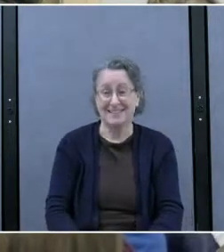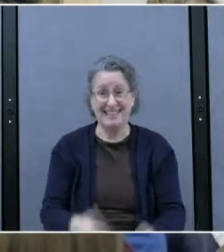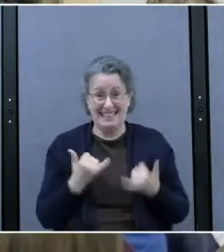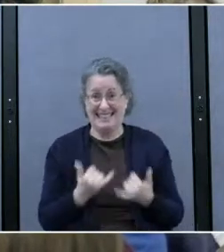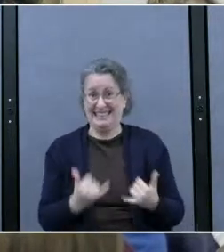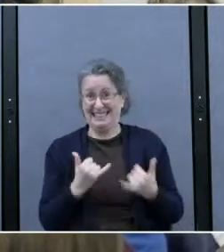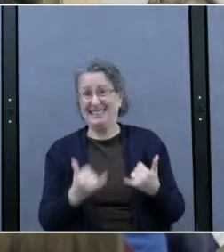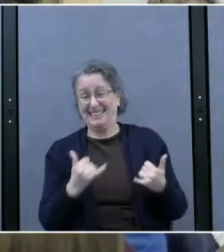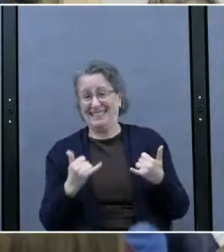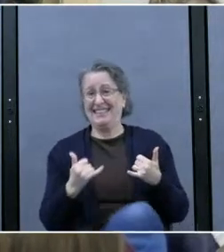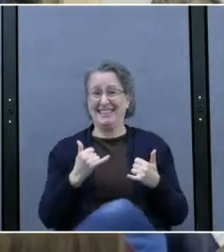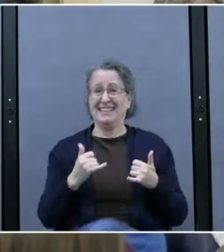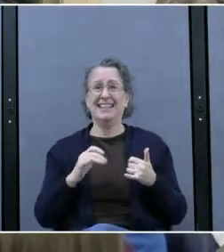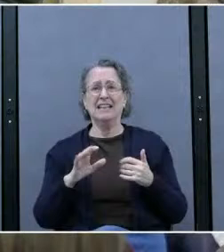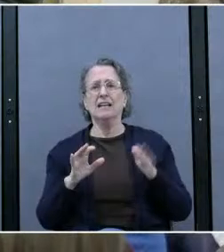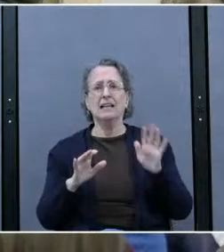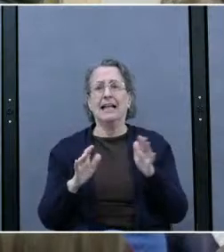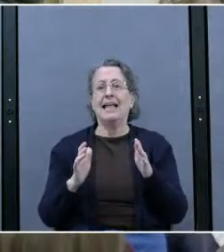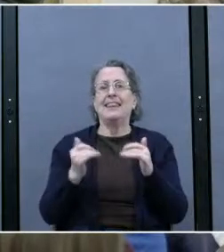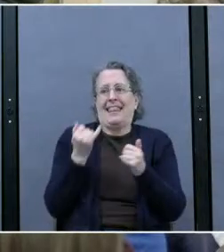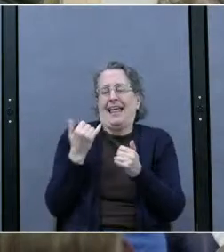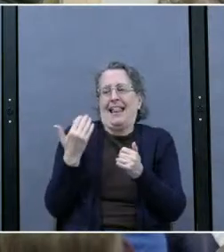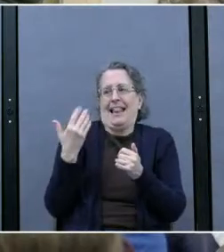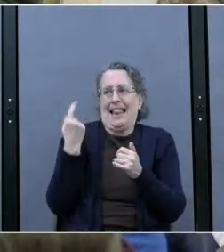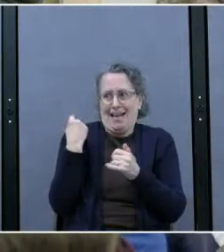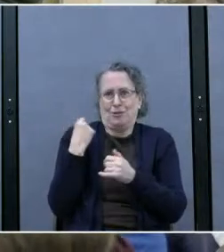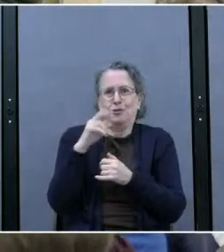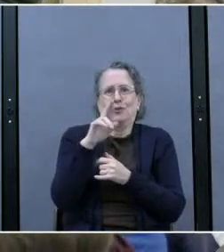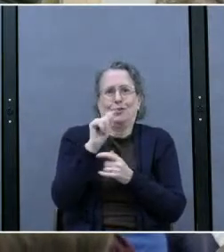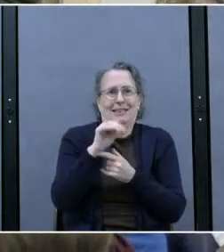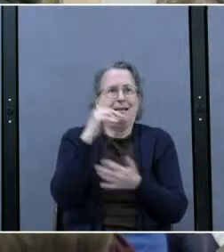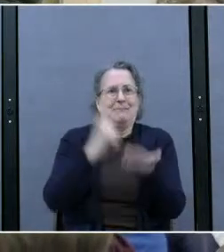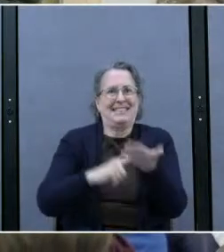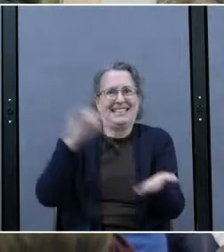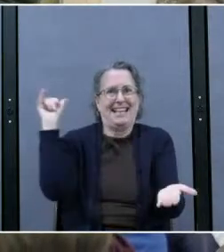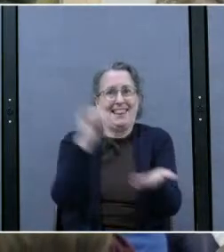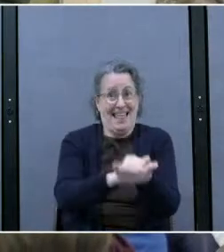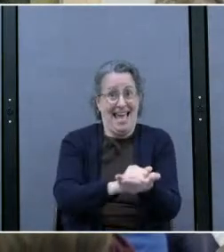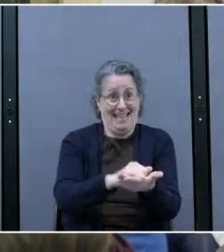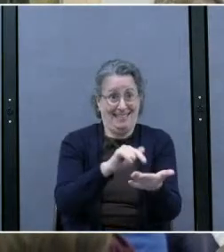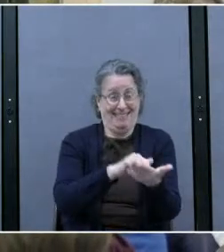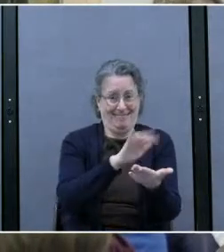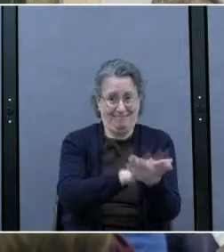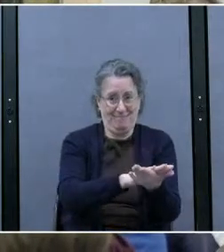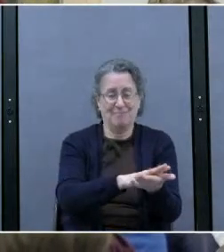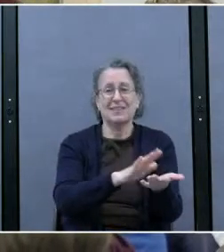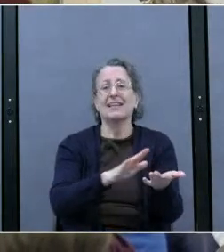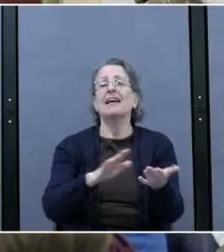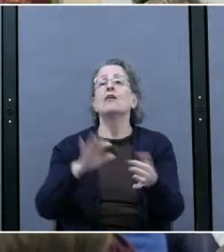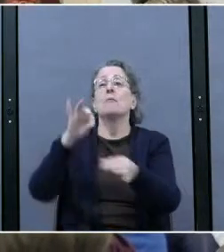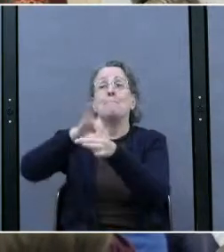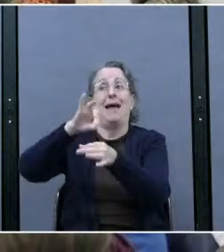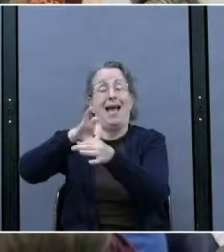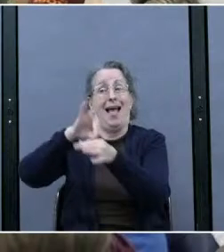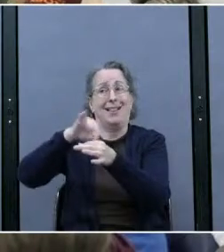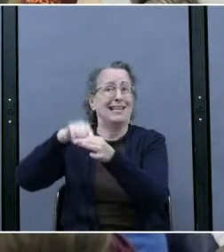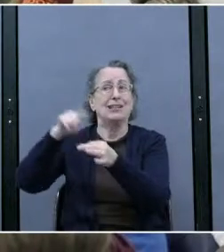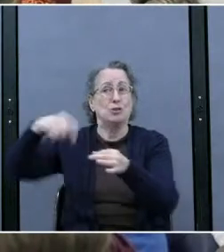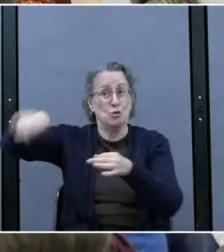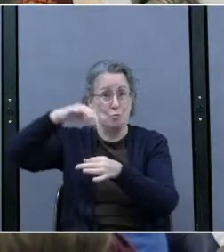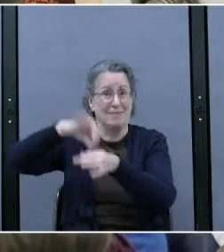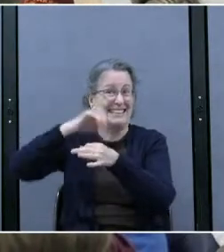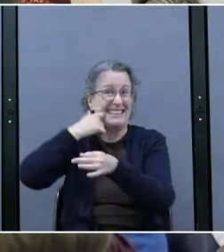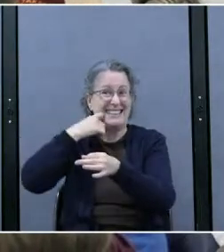discussed at the last representative town meeting. The ballot article says what amount shall be for in